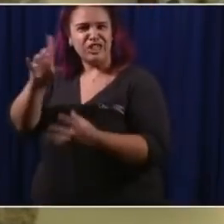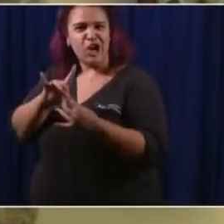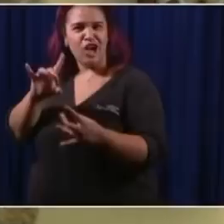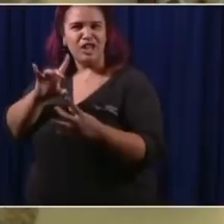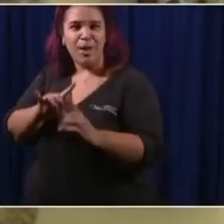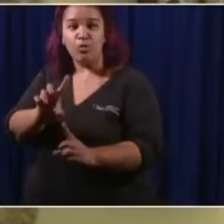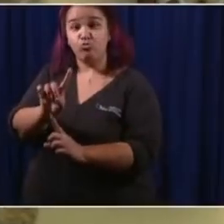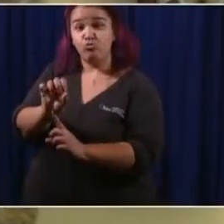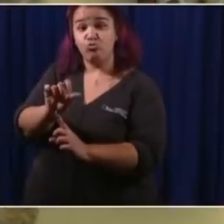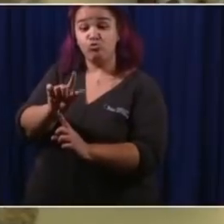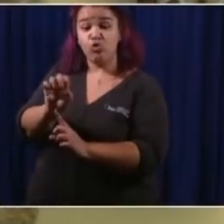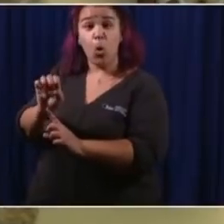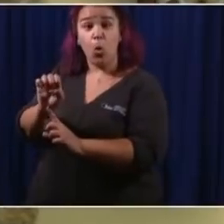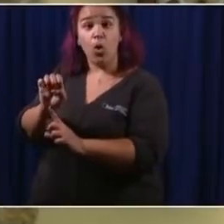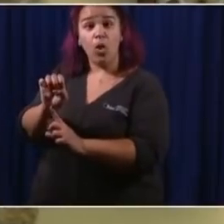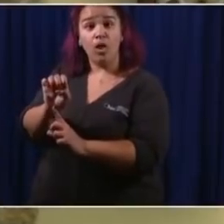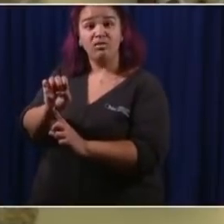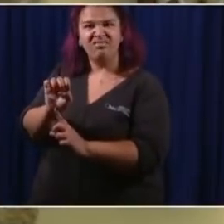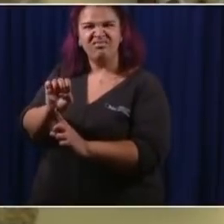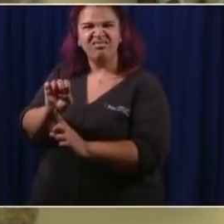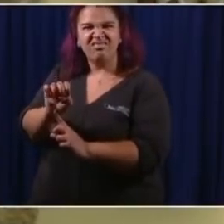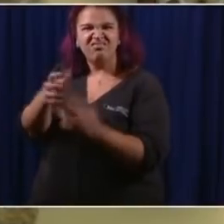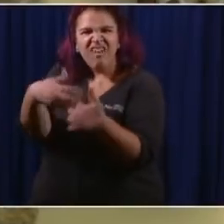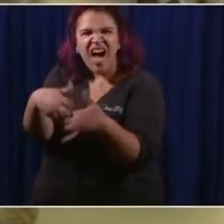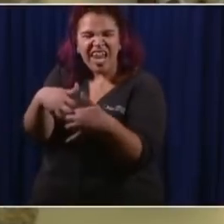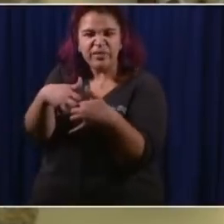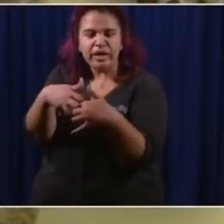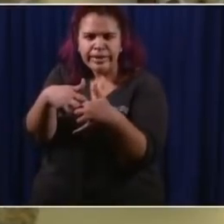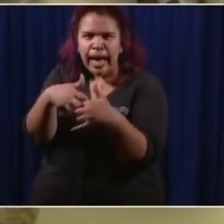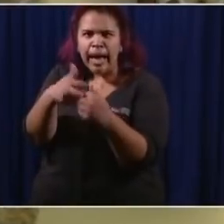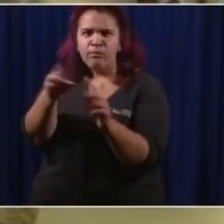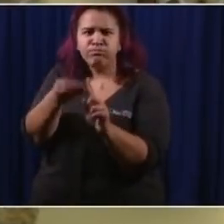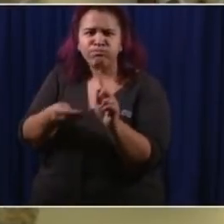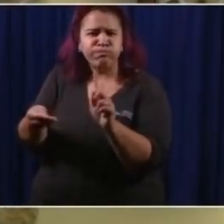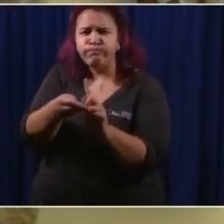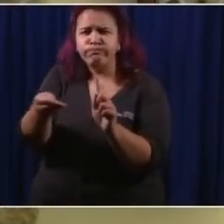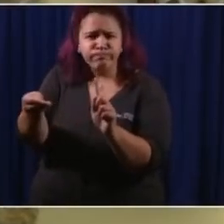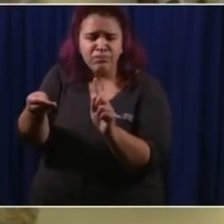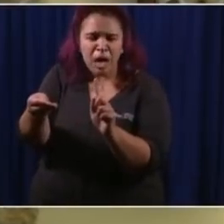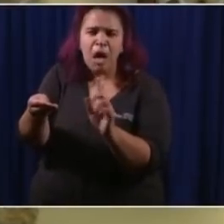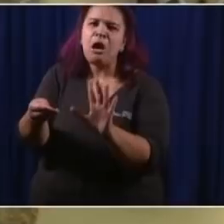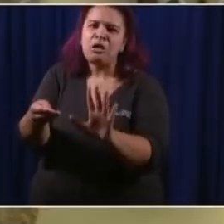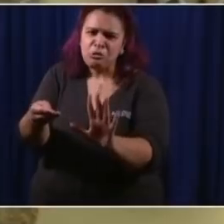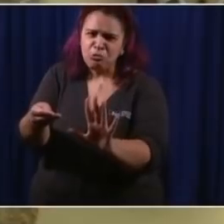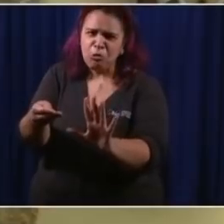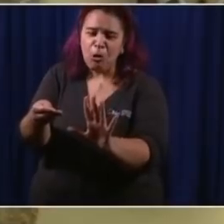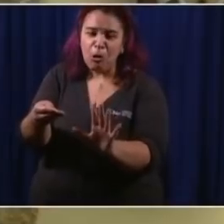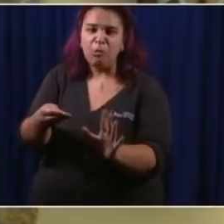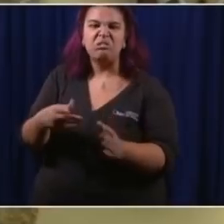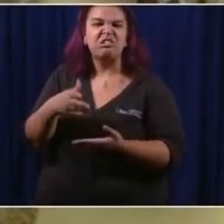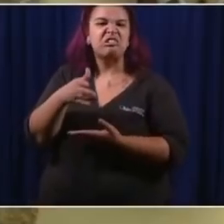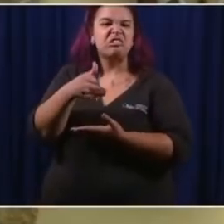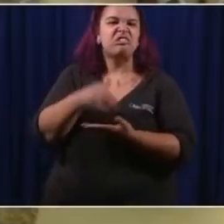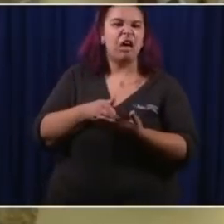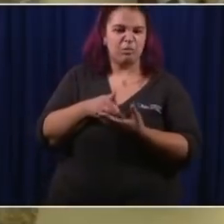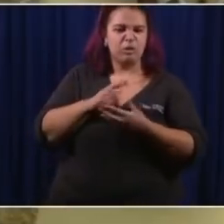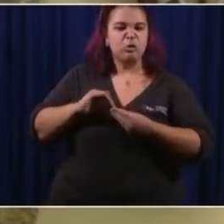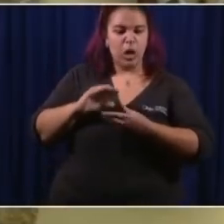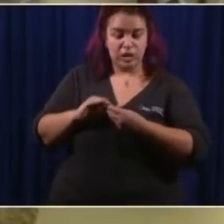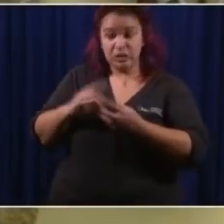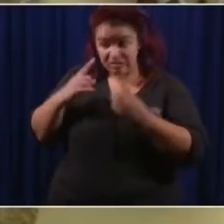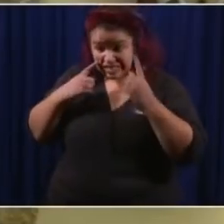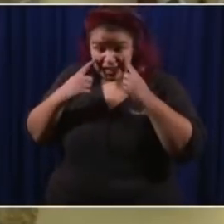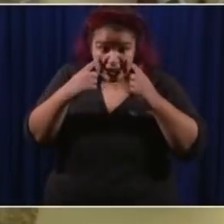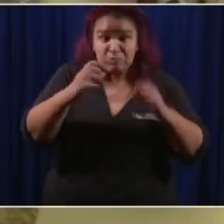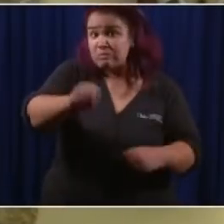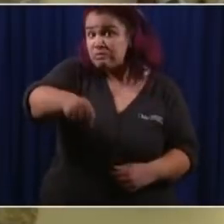manufacturing company, food processing company. So we certainly have seen them, some of those. But as far as